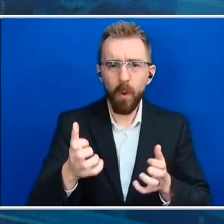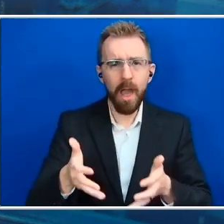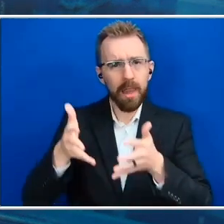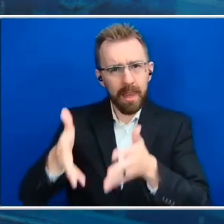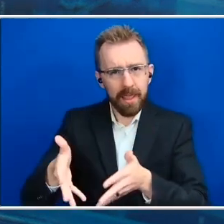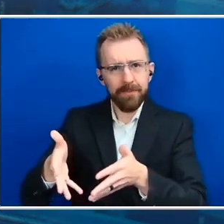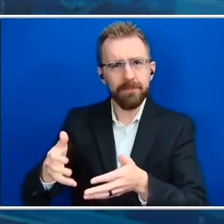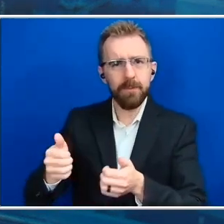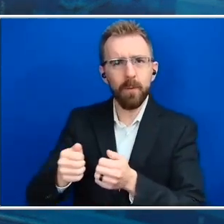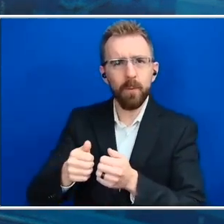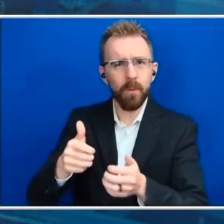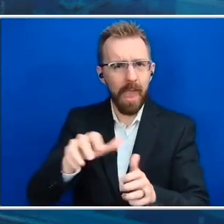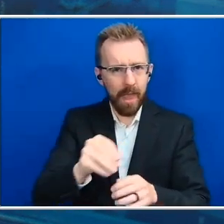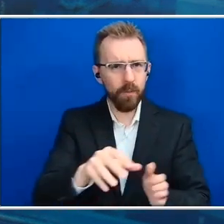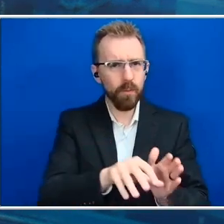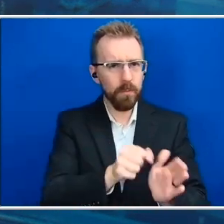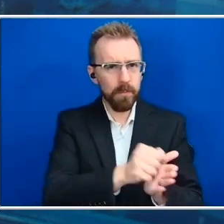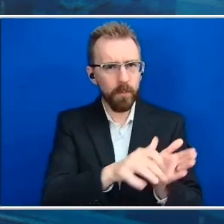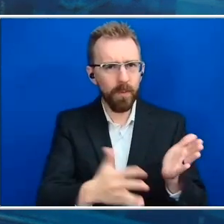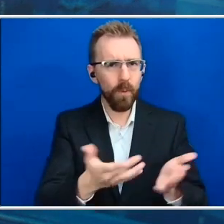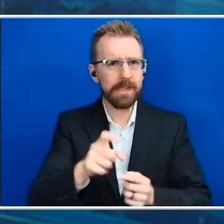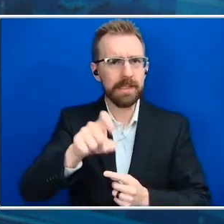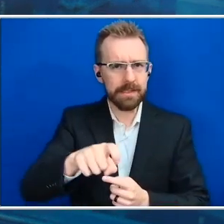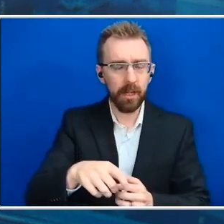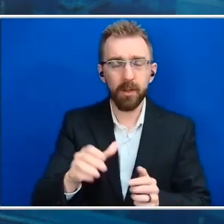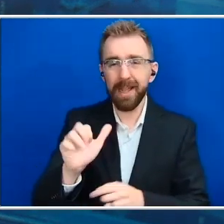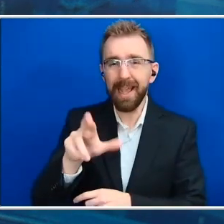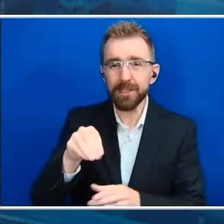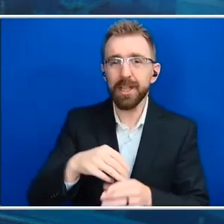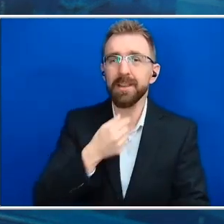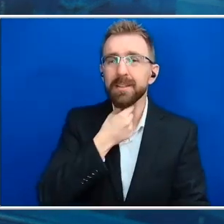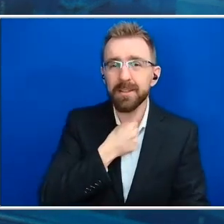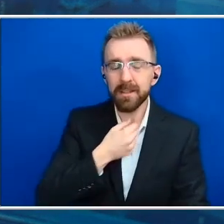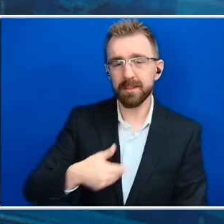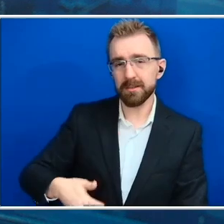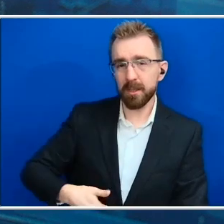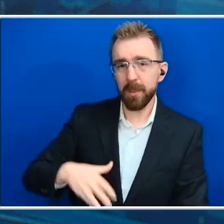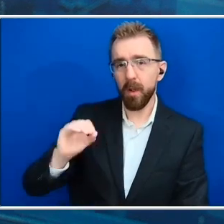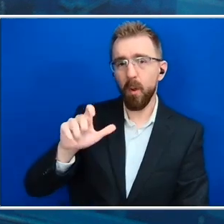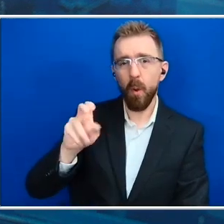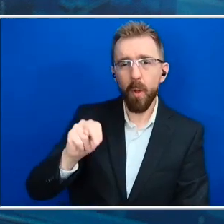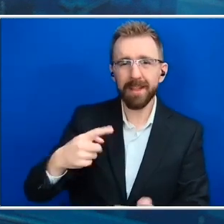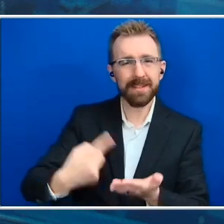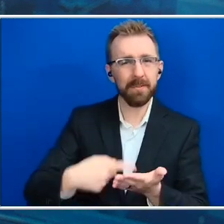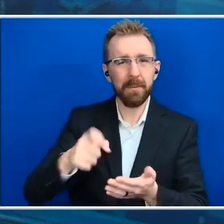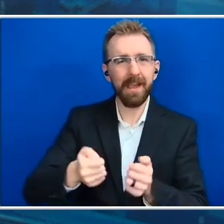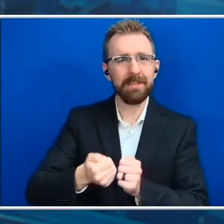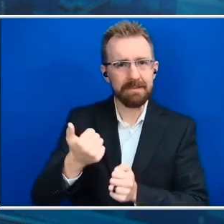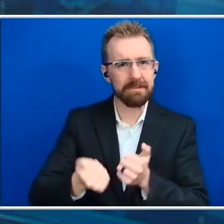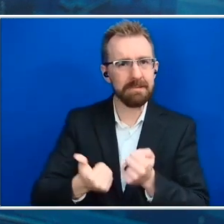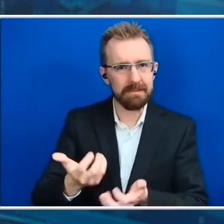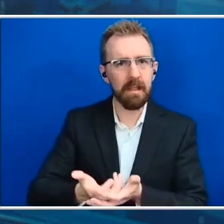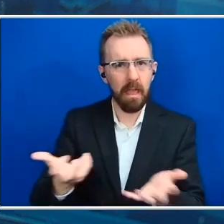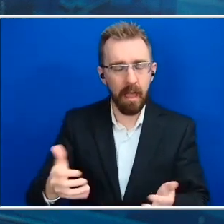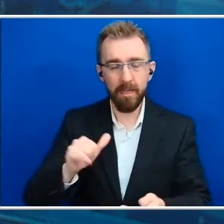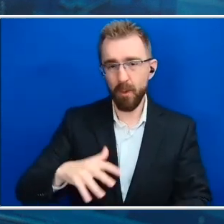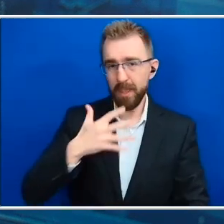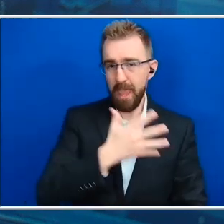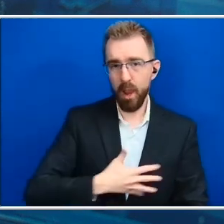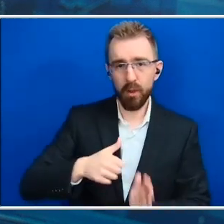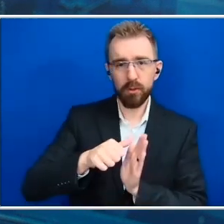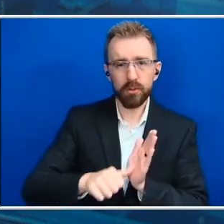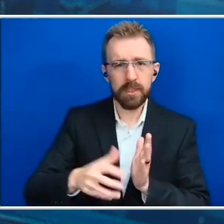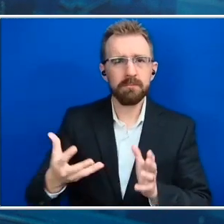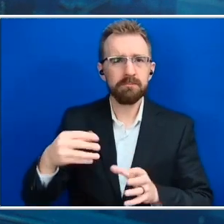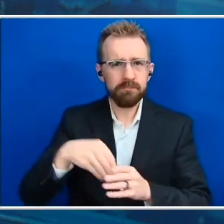But that's not easy with cancers of the esophagus, stomach, or even colon. Traditionally, surgery in those areas involves partially or completely